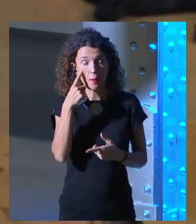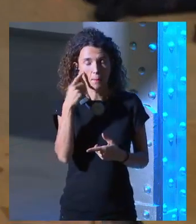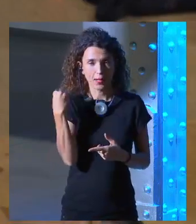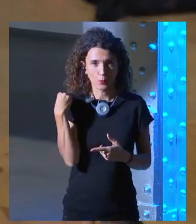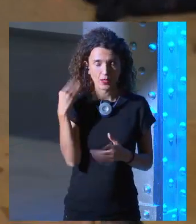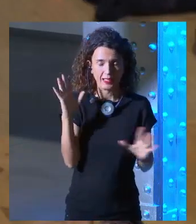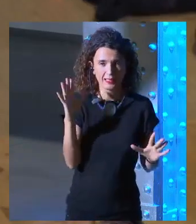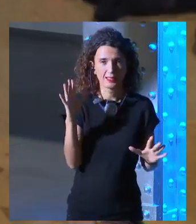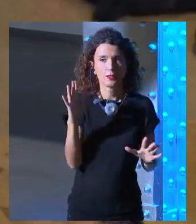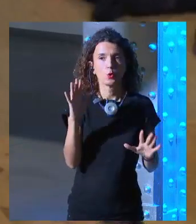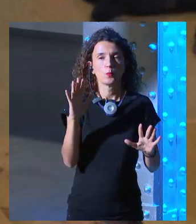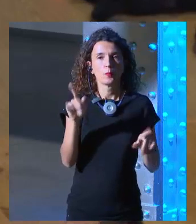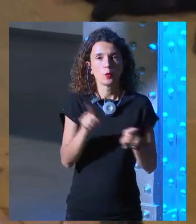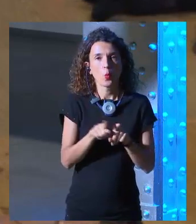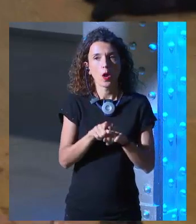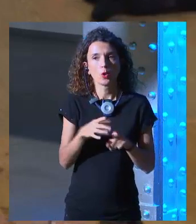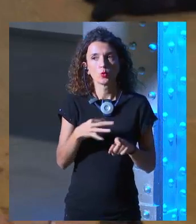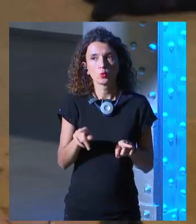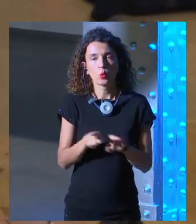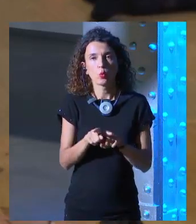we'll ask them now. You